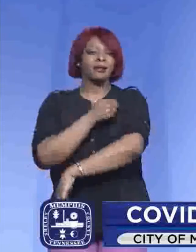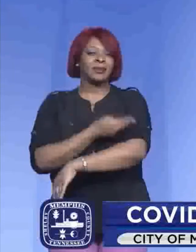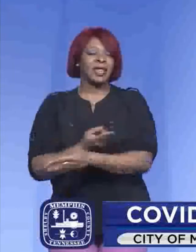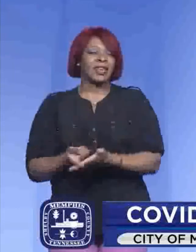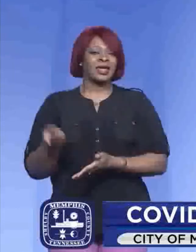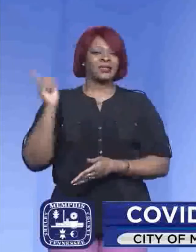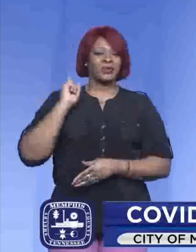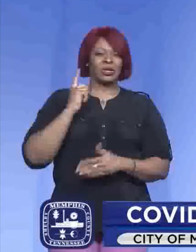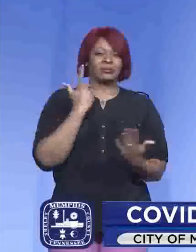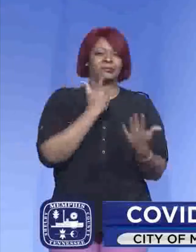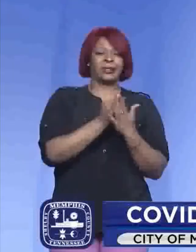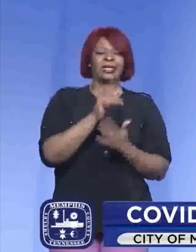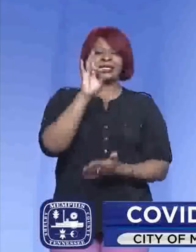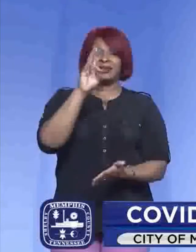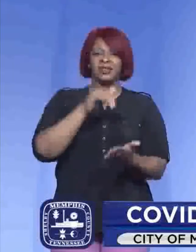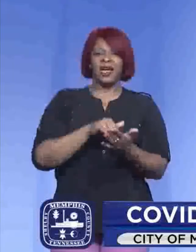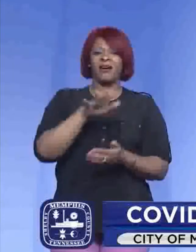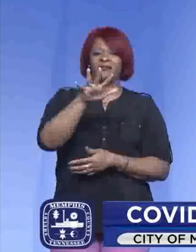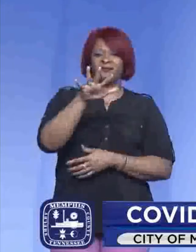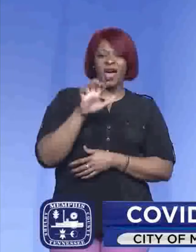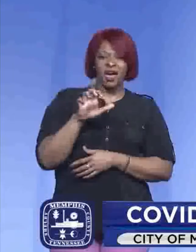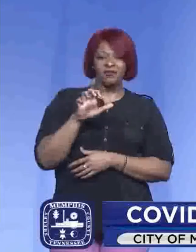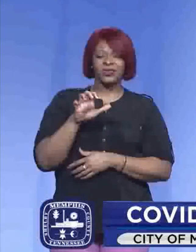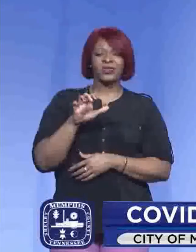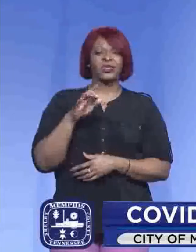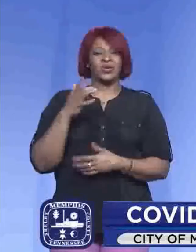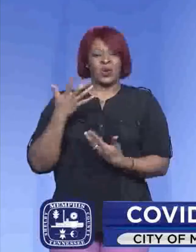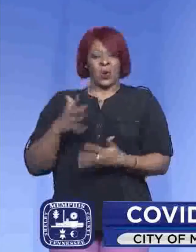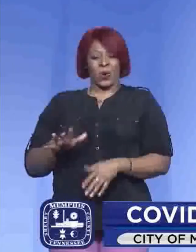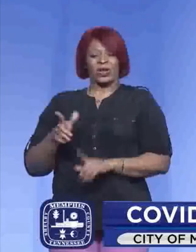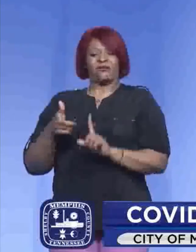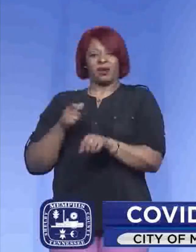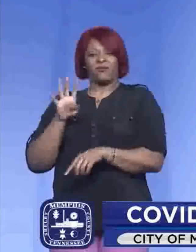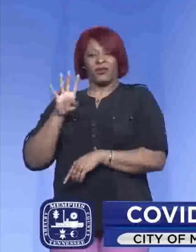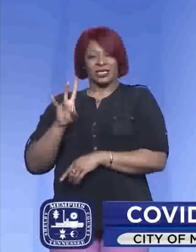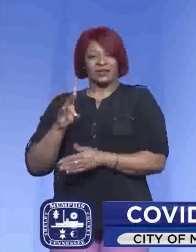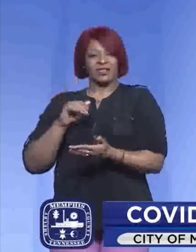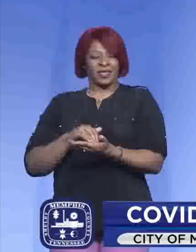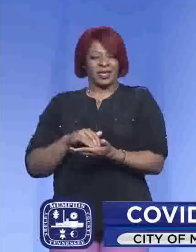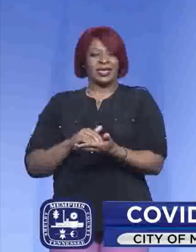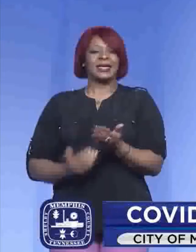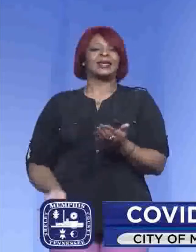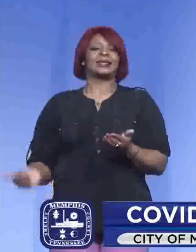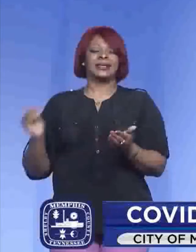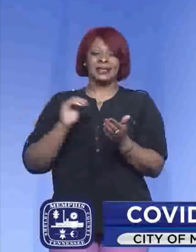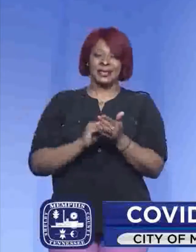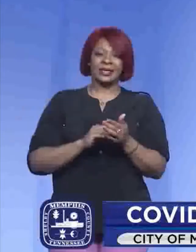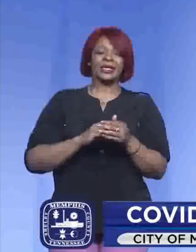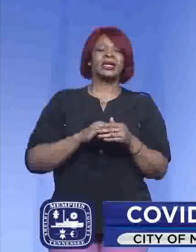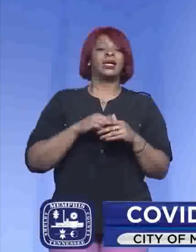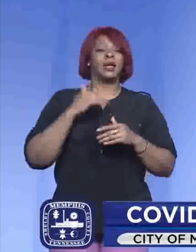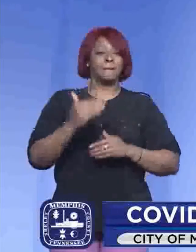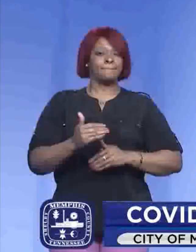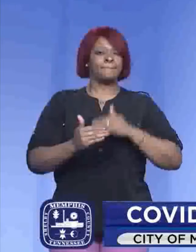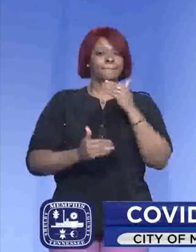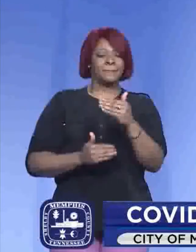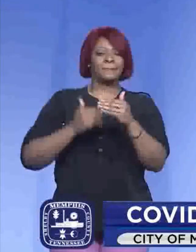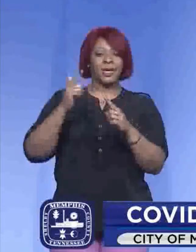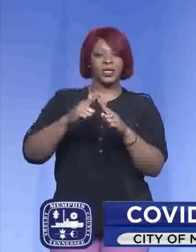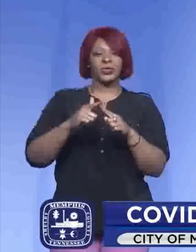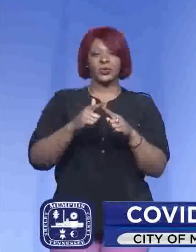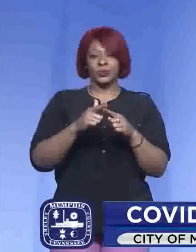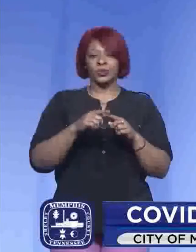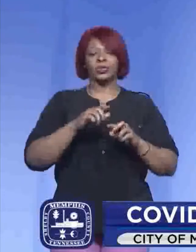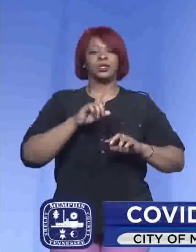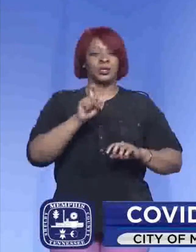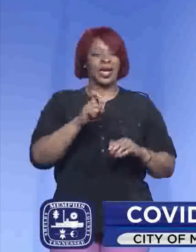did 7,500 doses, so we're already at 47,000. And again, to be on pace to be done this summer, we need about 40